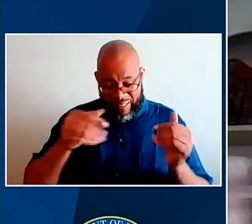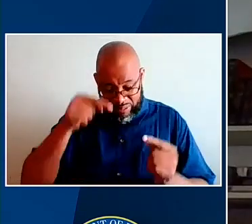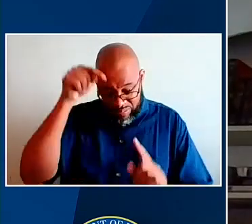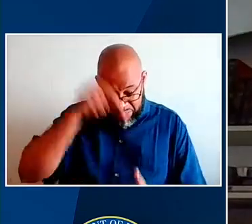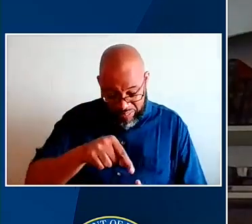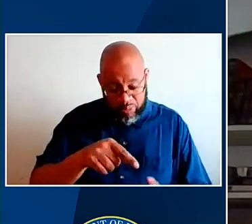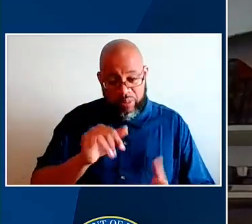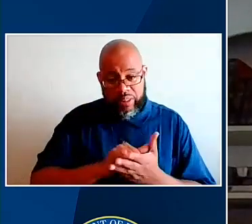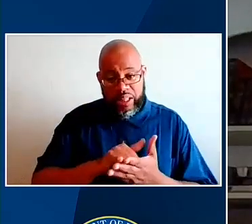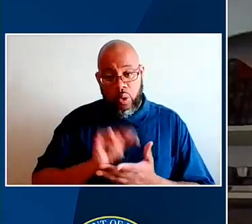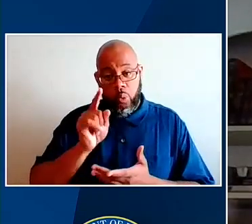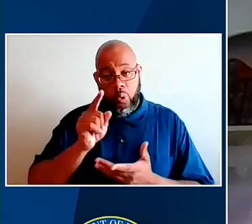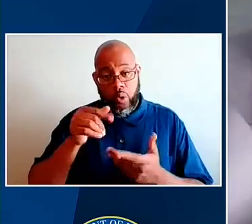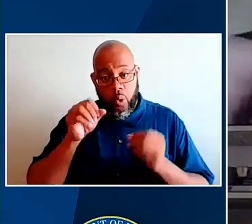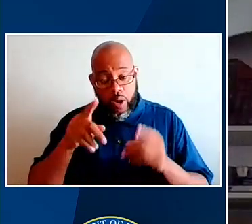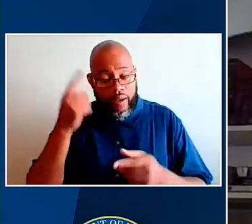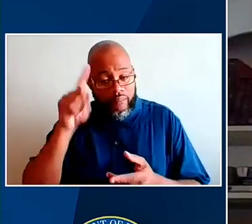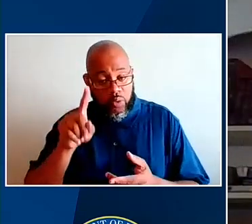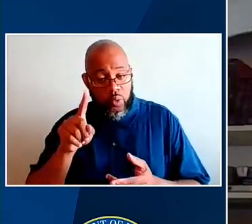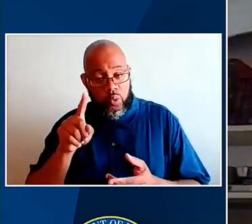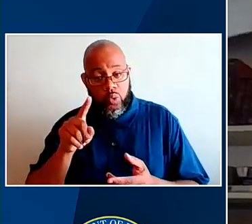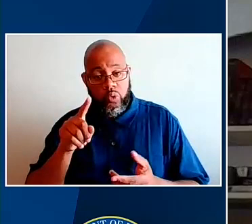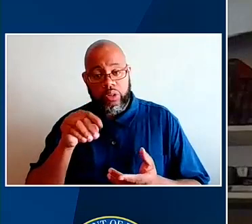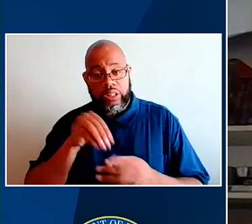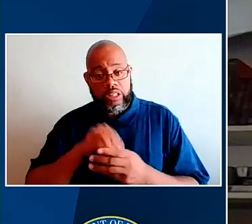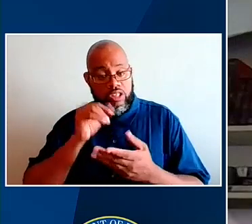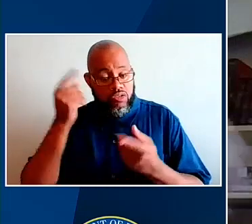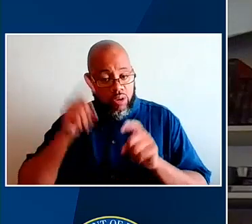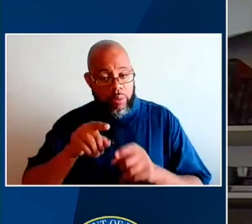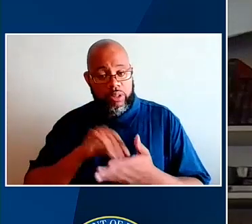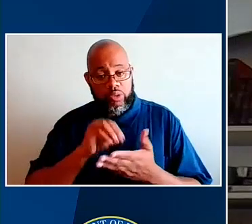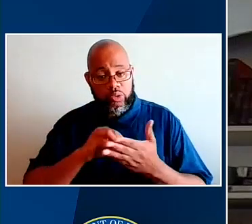where would it be okay for in an agreement the student,